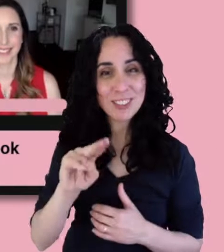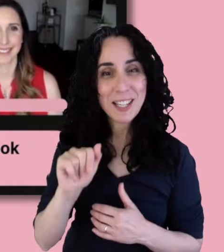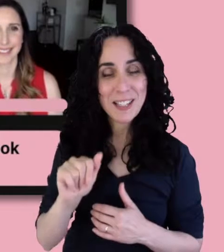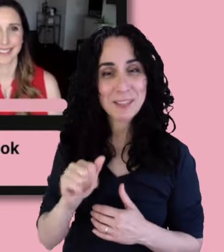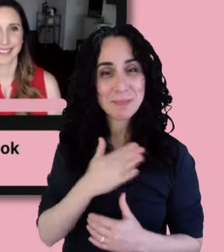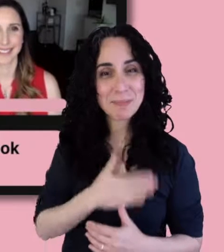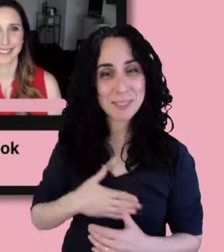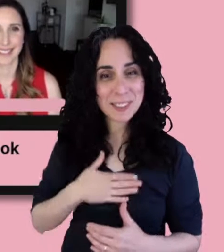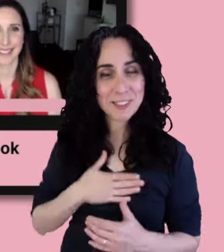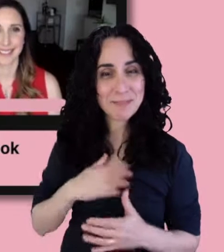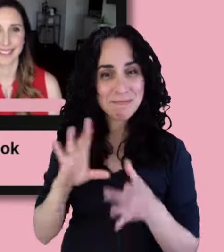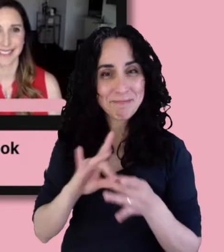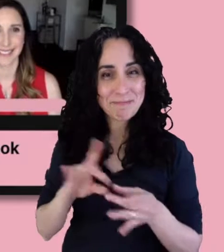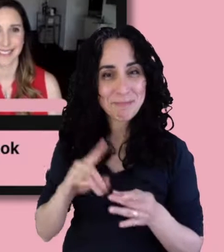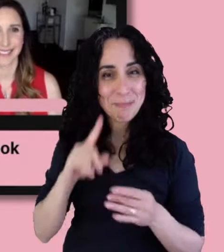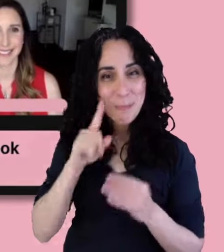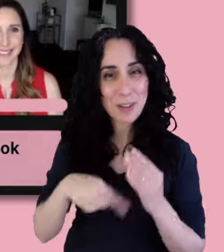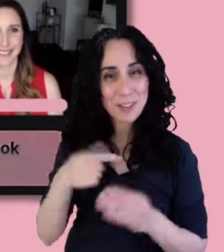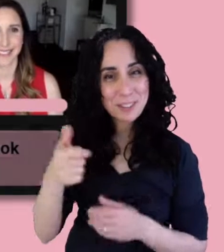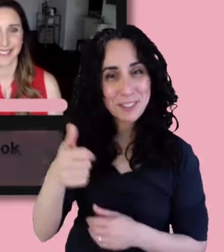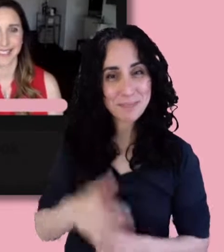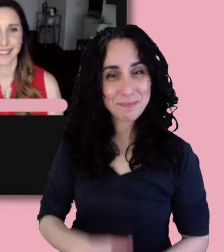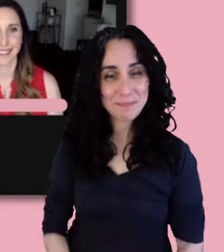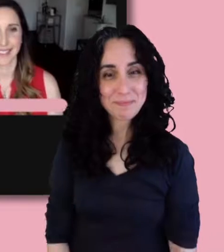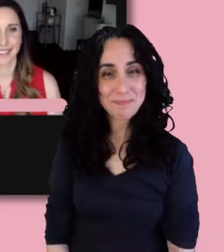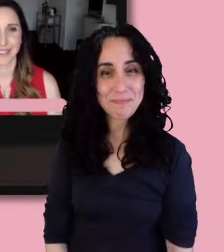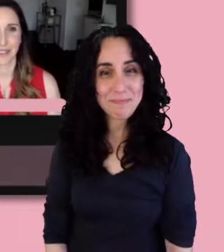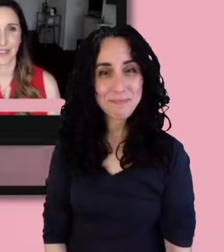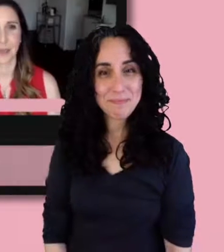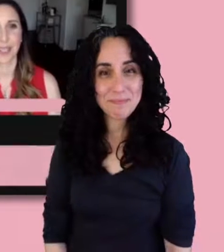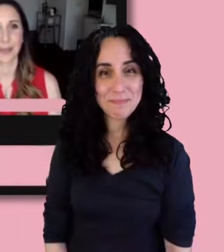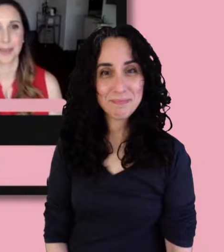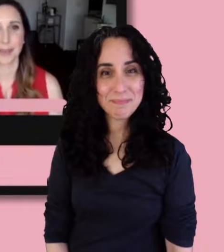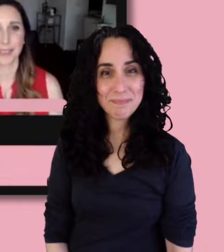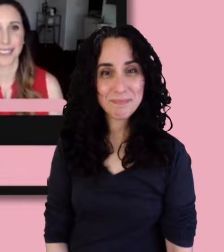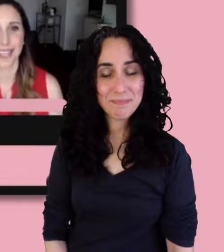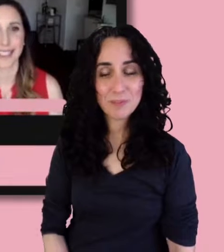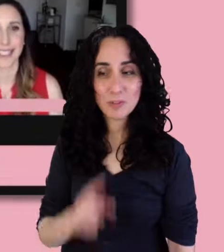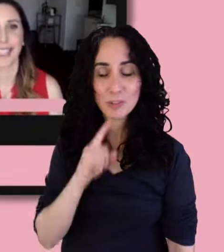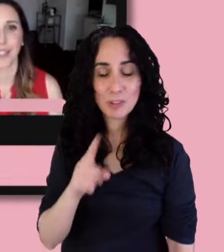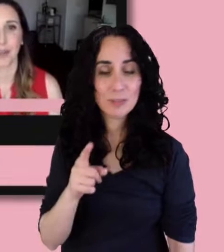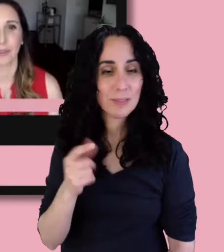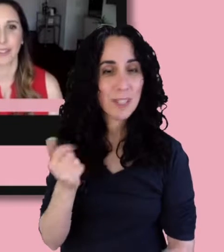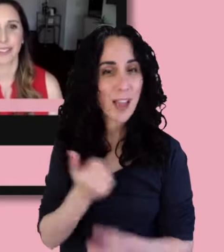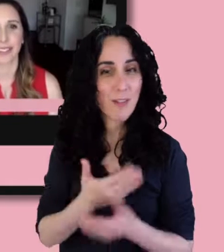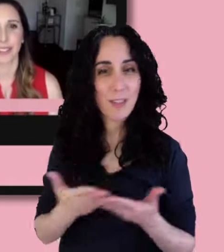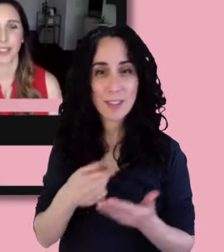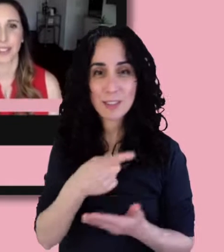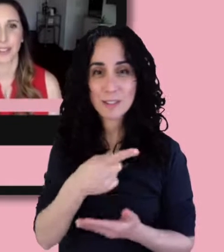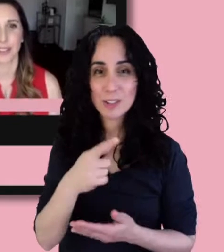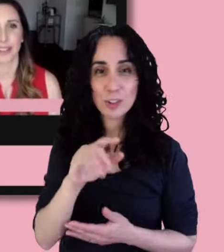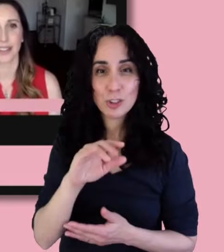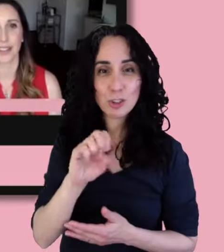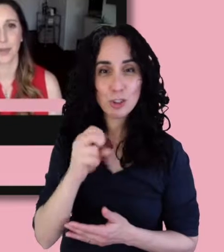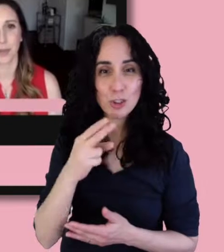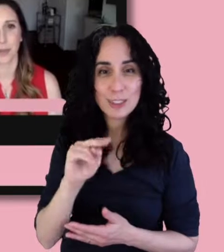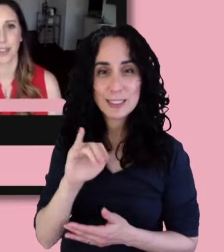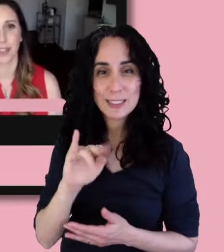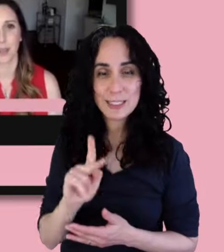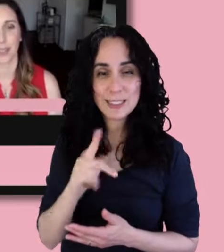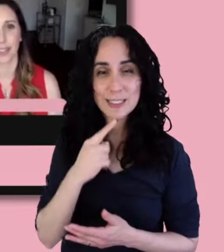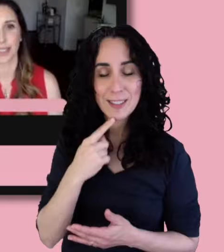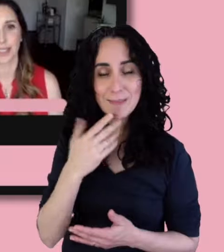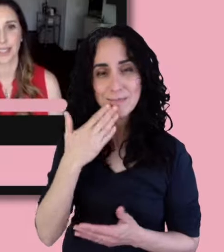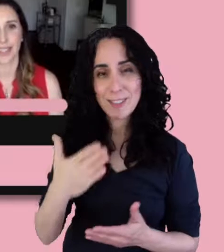to Gina. Gina, could you tell us a little bit more about you? Sure, absolutely. And I echo everything that Shanique just said. Thank you so